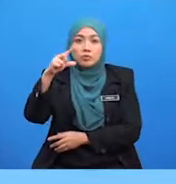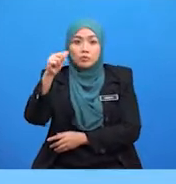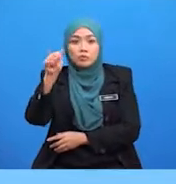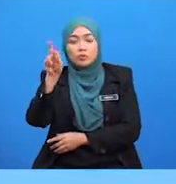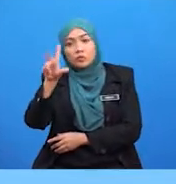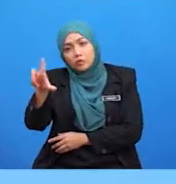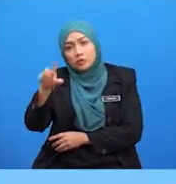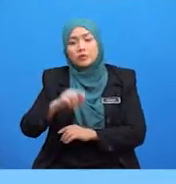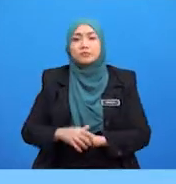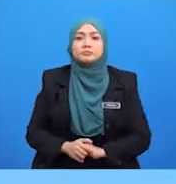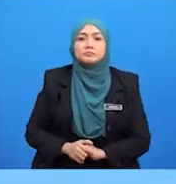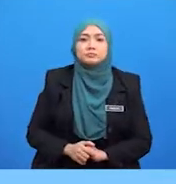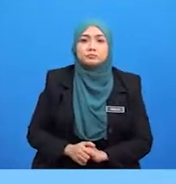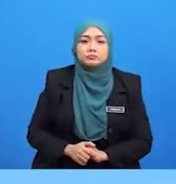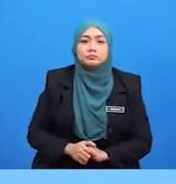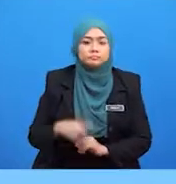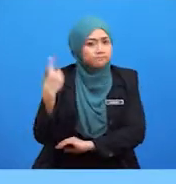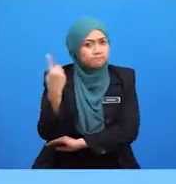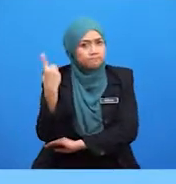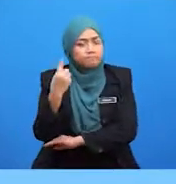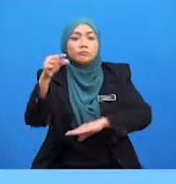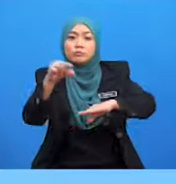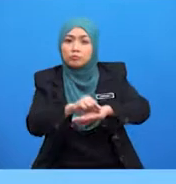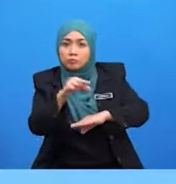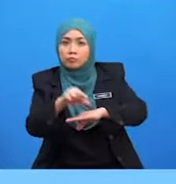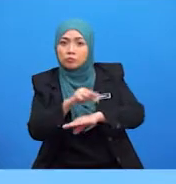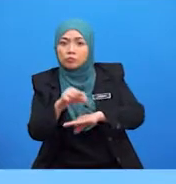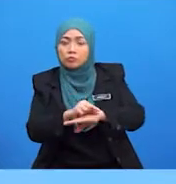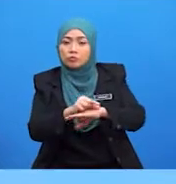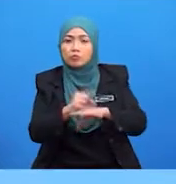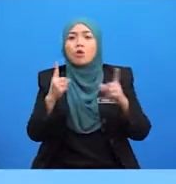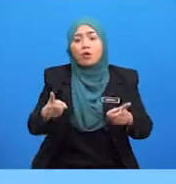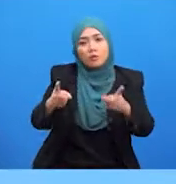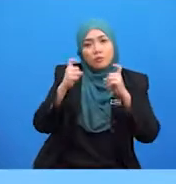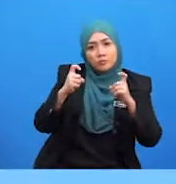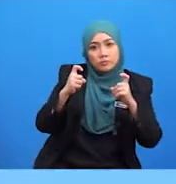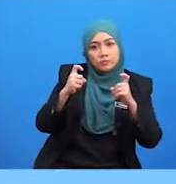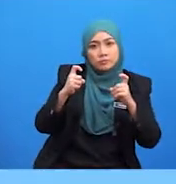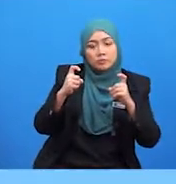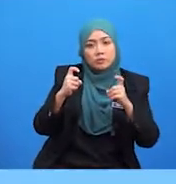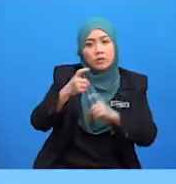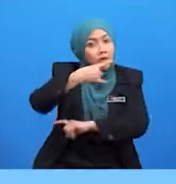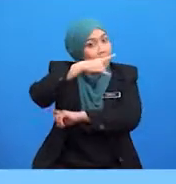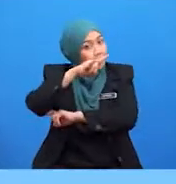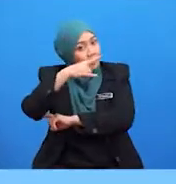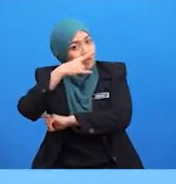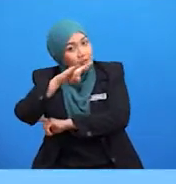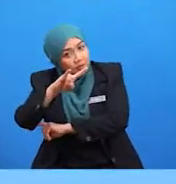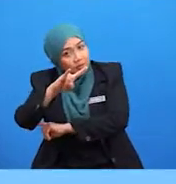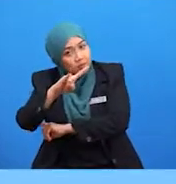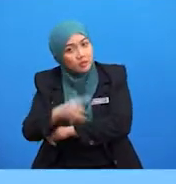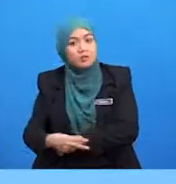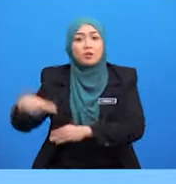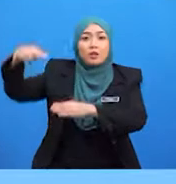this unusual transportation started as a fuss and definitely a fun way of getting down the